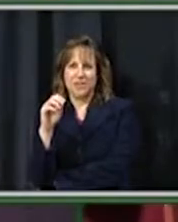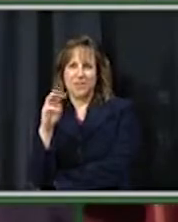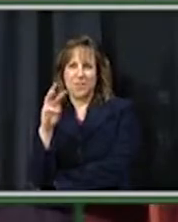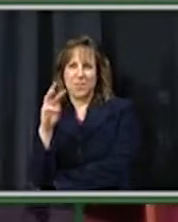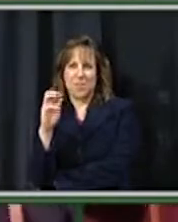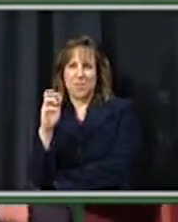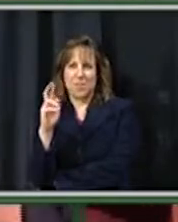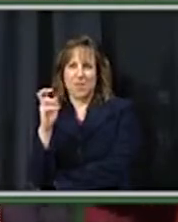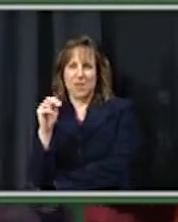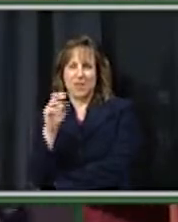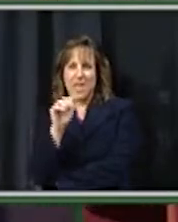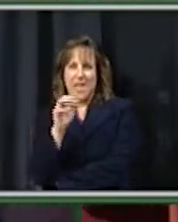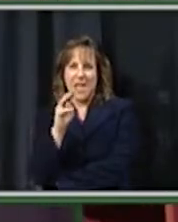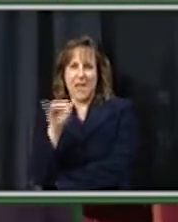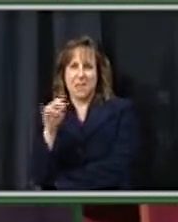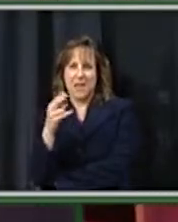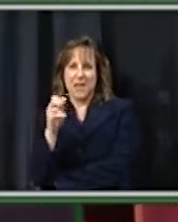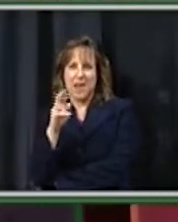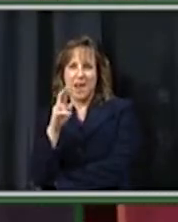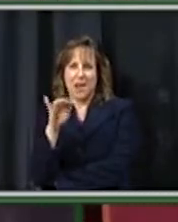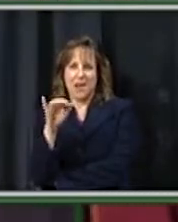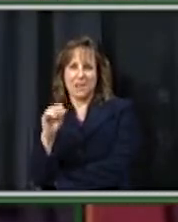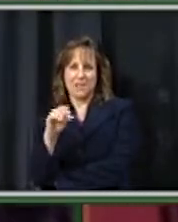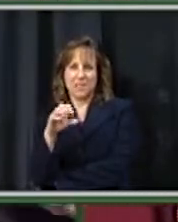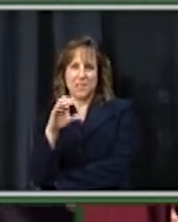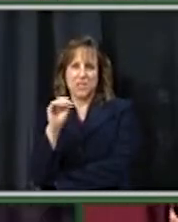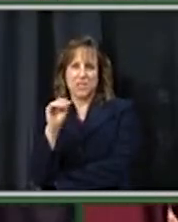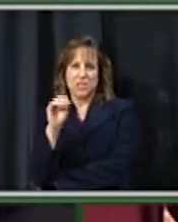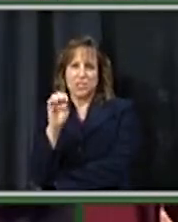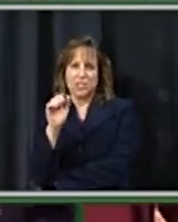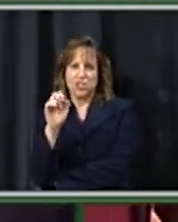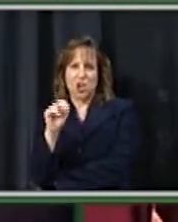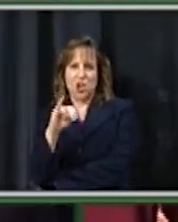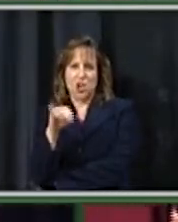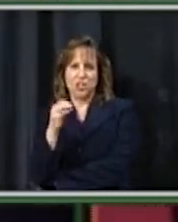Yay! Amy Harris. John Jackson.